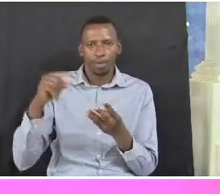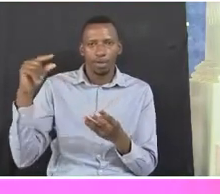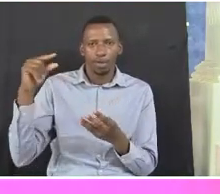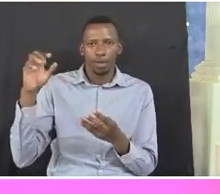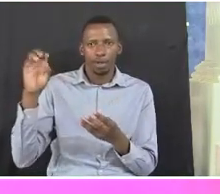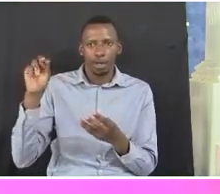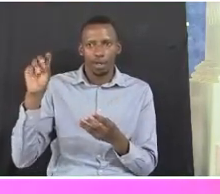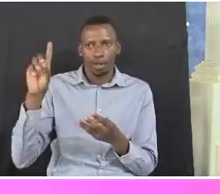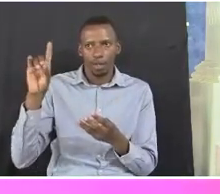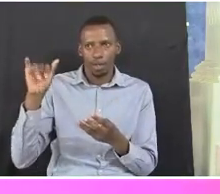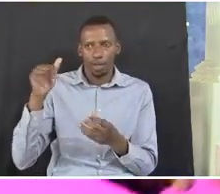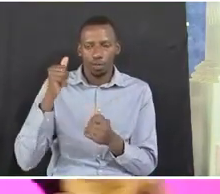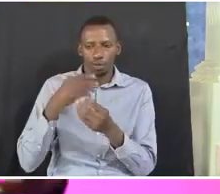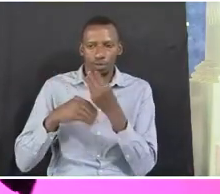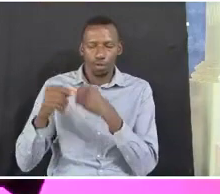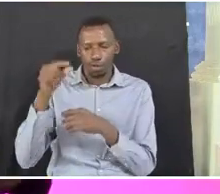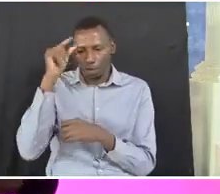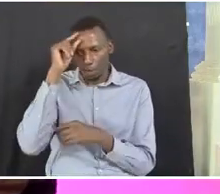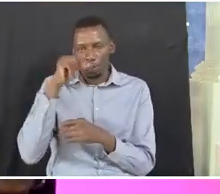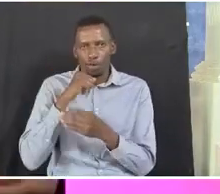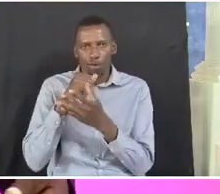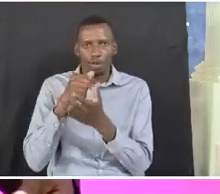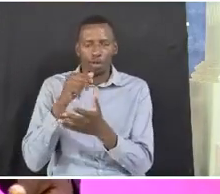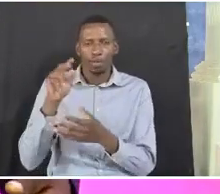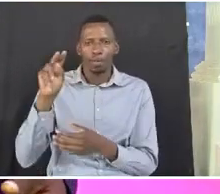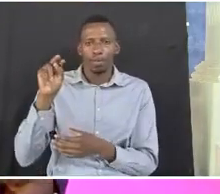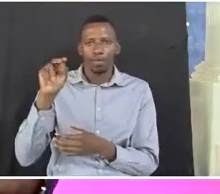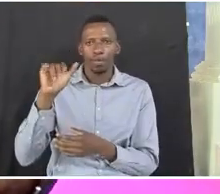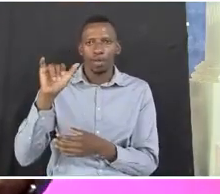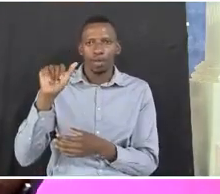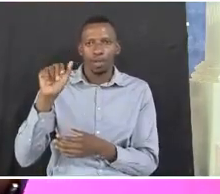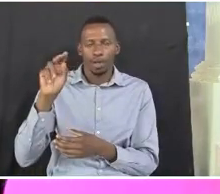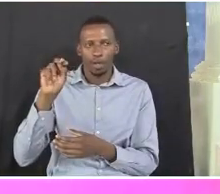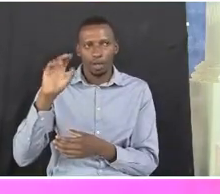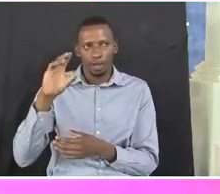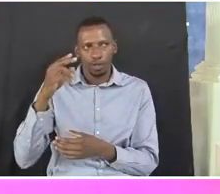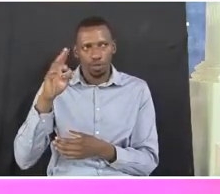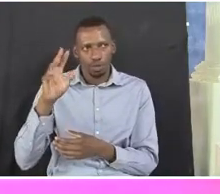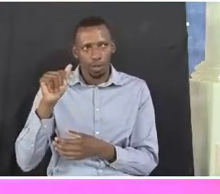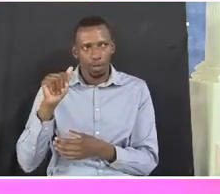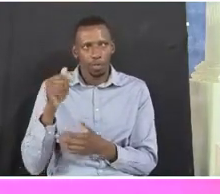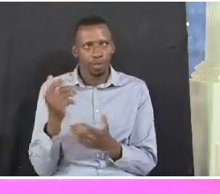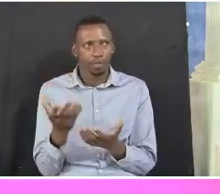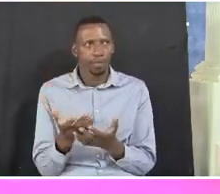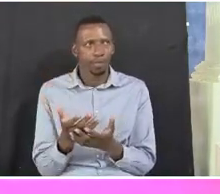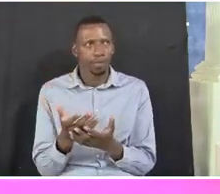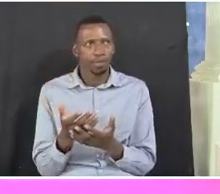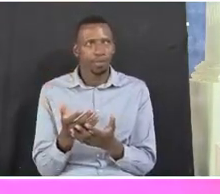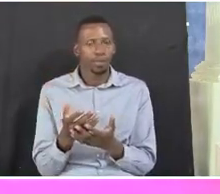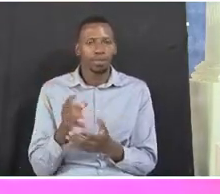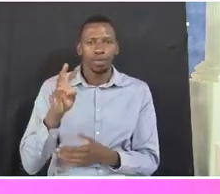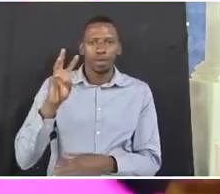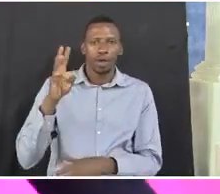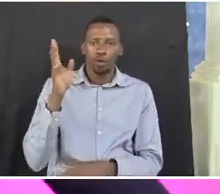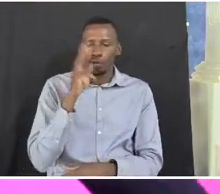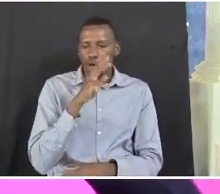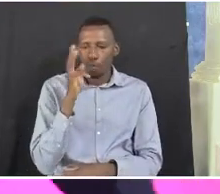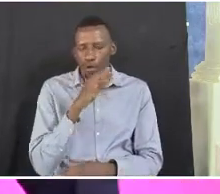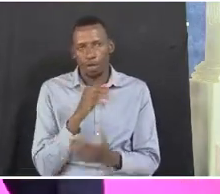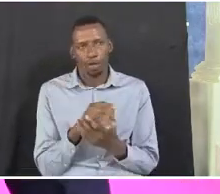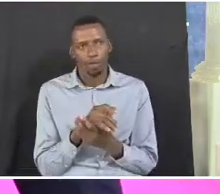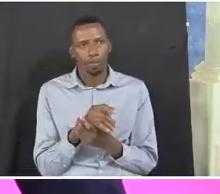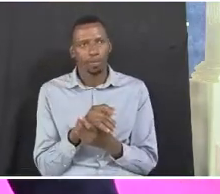there. Talk of Nyanchwa, and all those, talk of Mutitu, talk of Webuye on the other